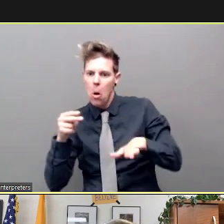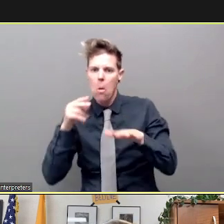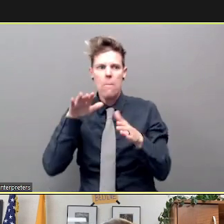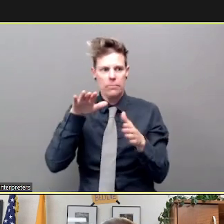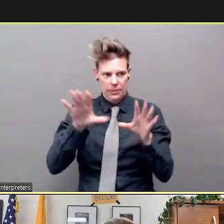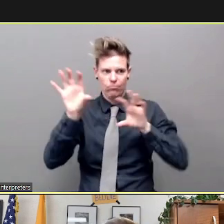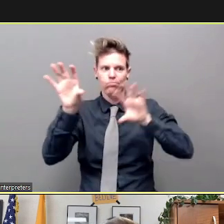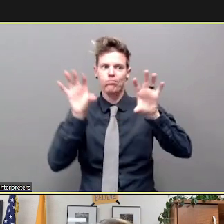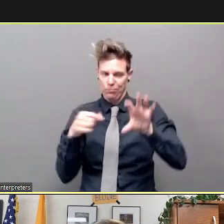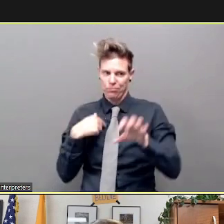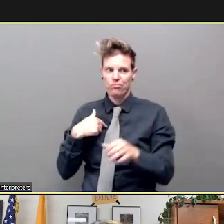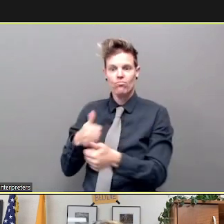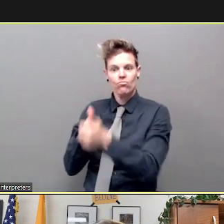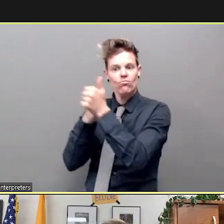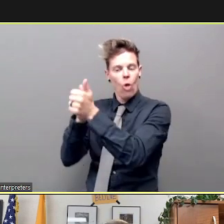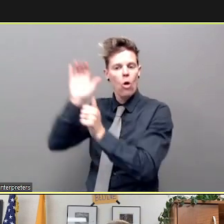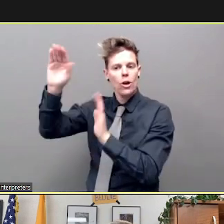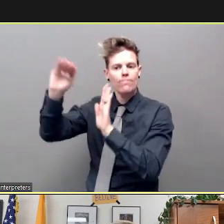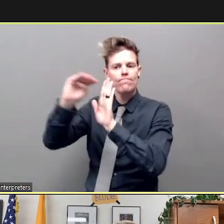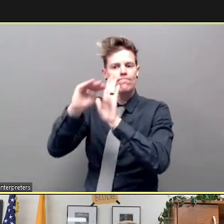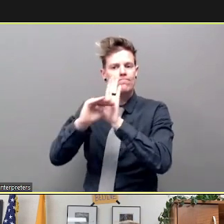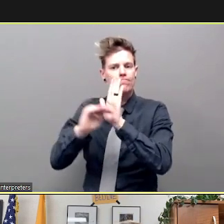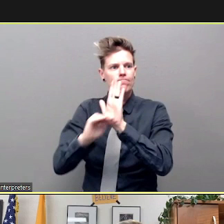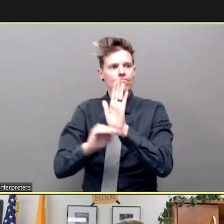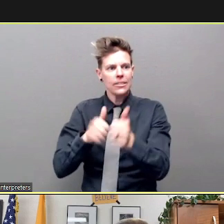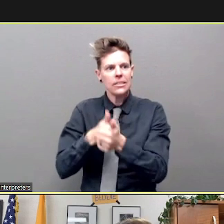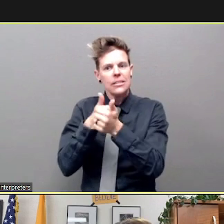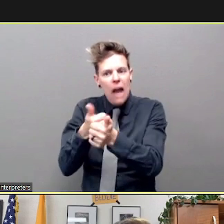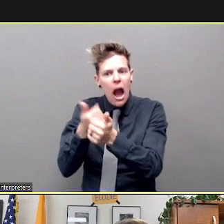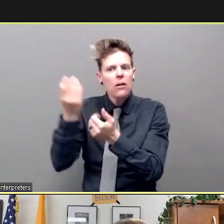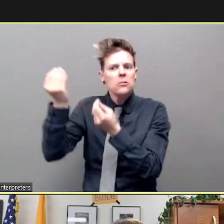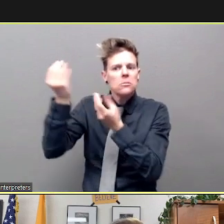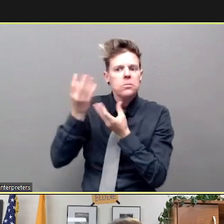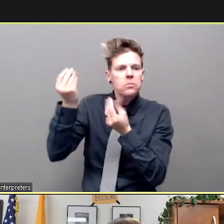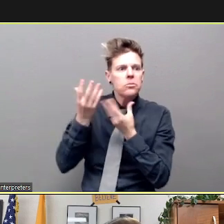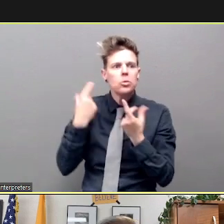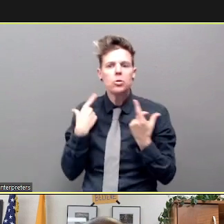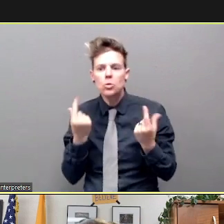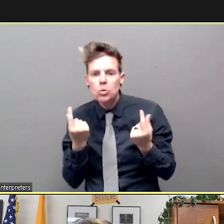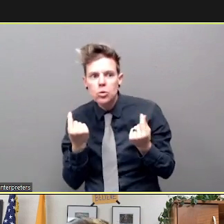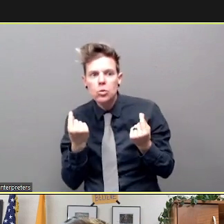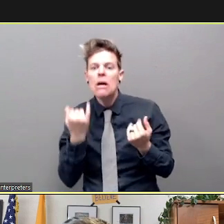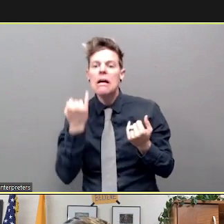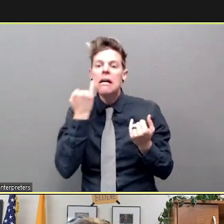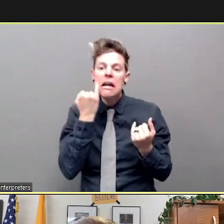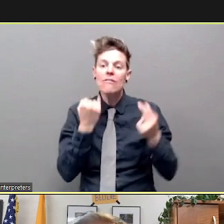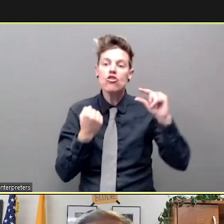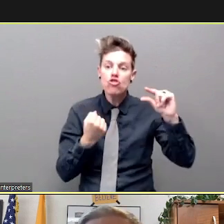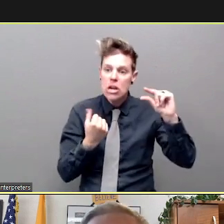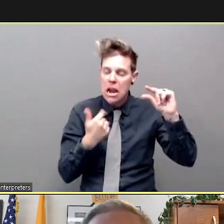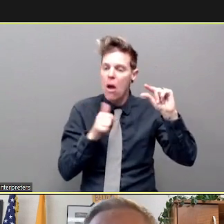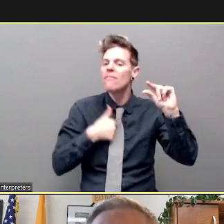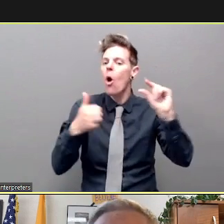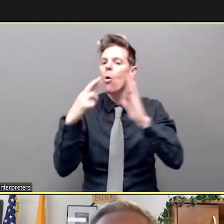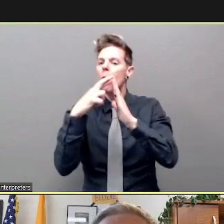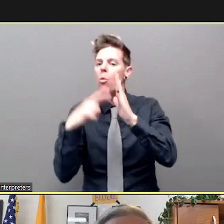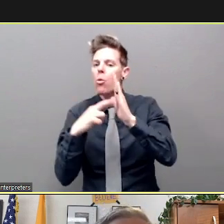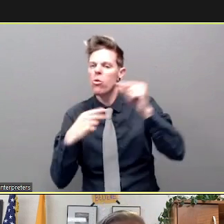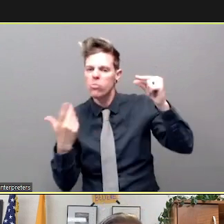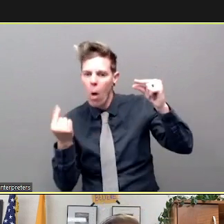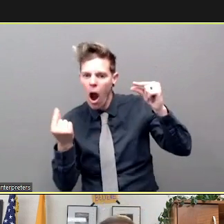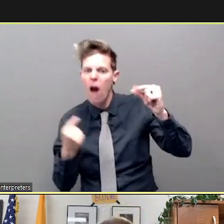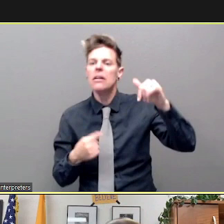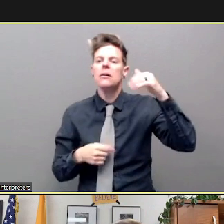for what we should do if it's green, yellow, or orange. And so, for example, in the offices of both HSD and